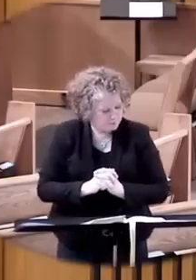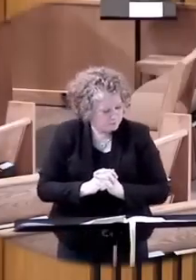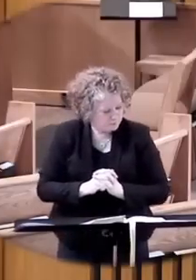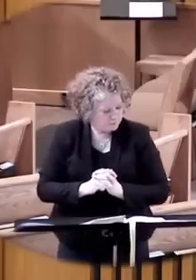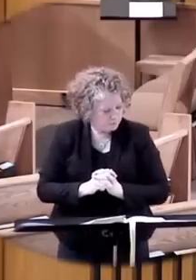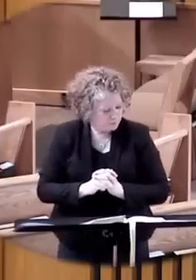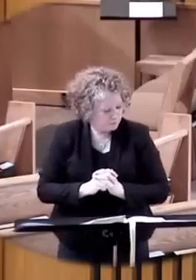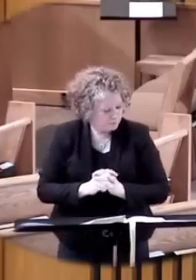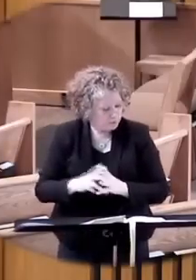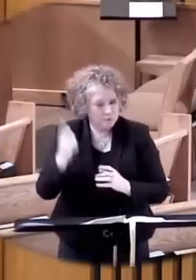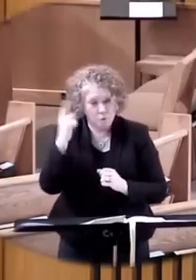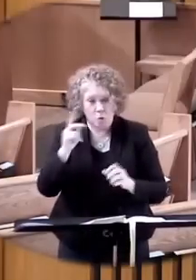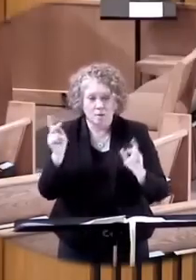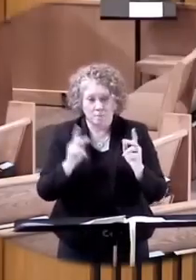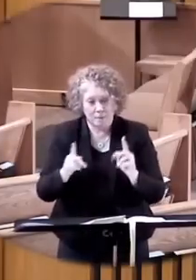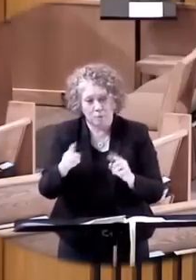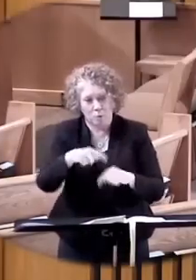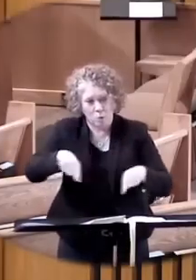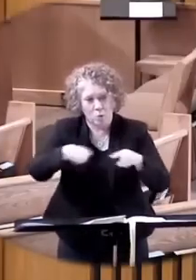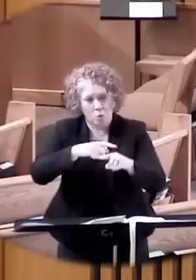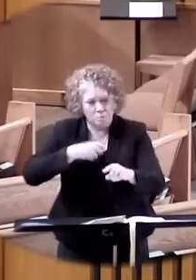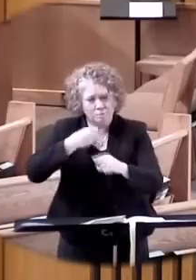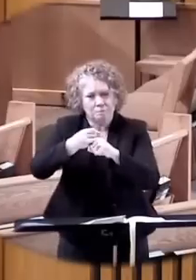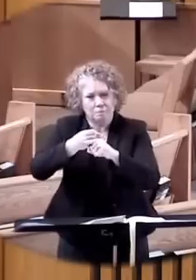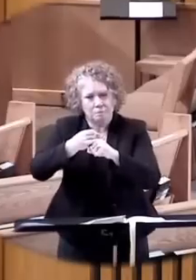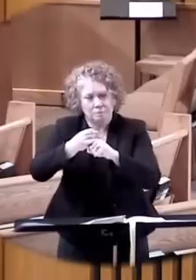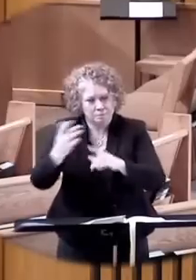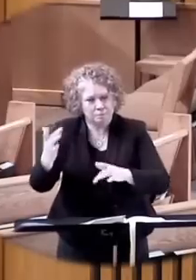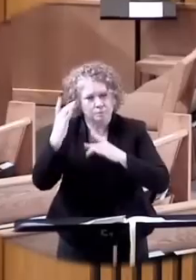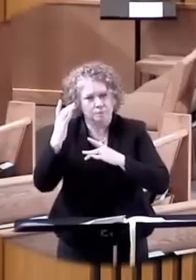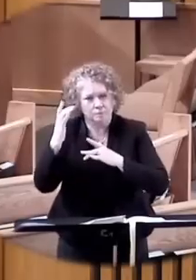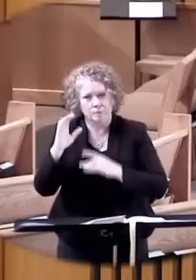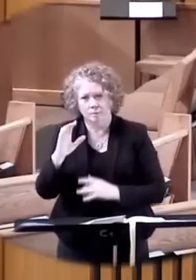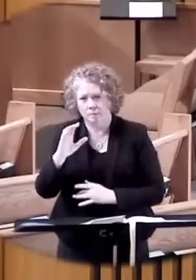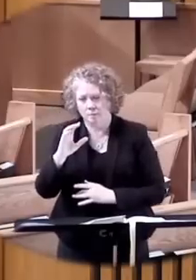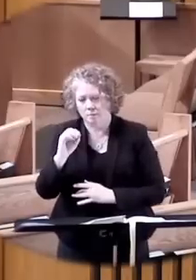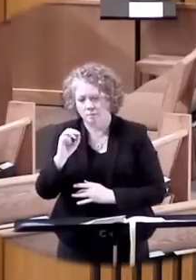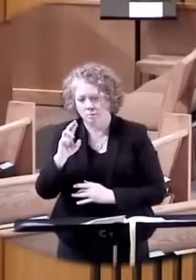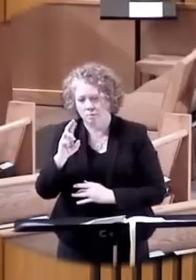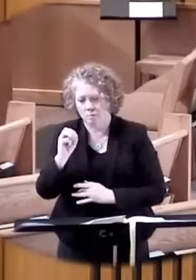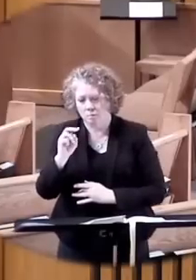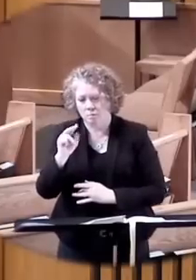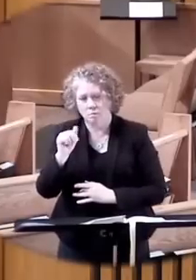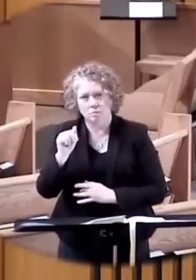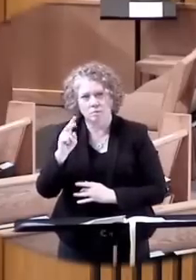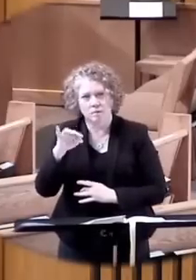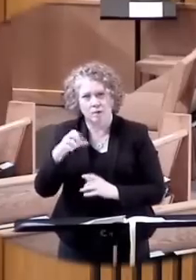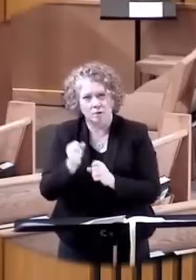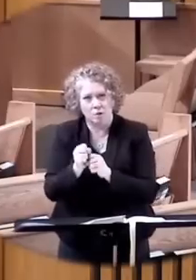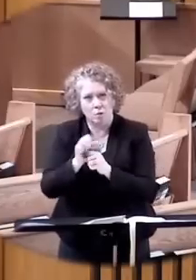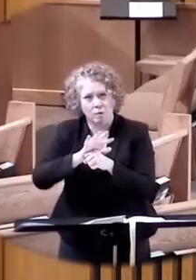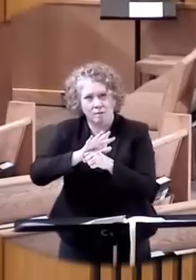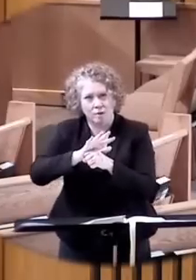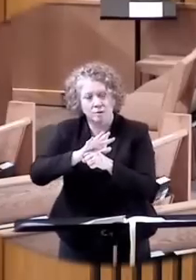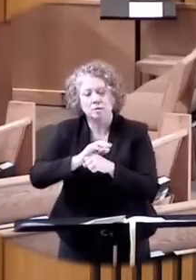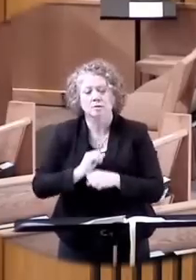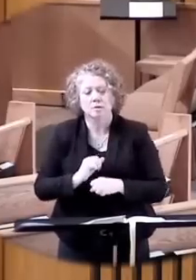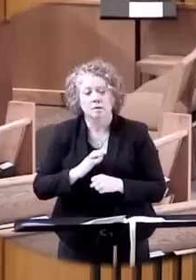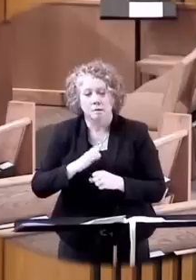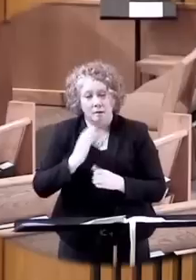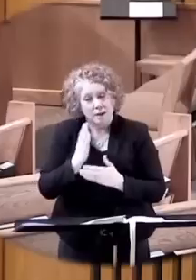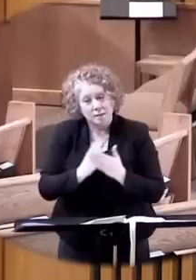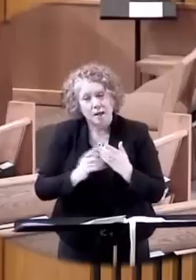For those infected with or recovering from the coronavirus, and for those who have lost loved ones from